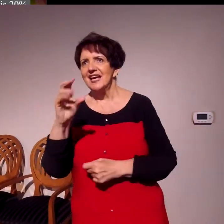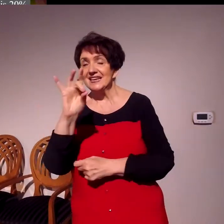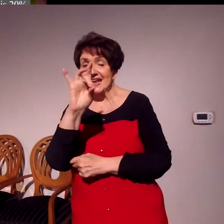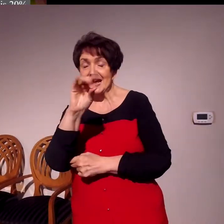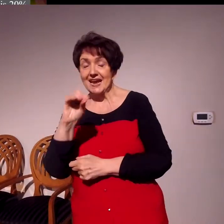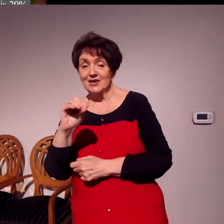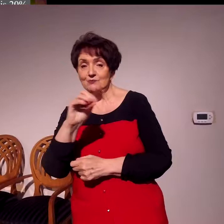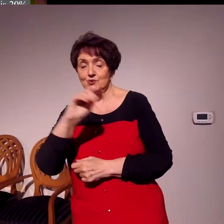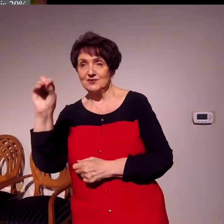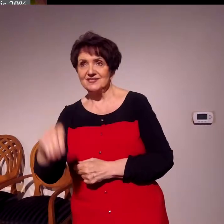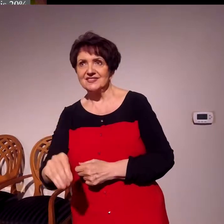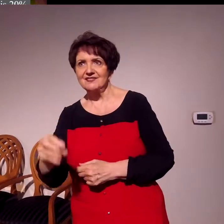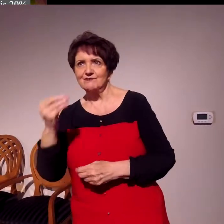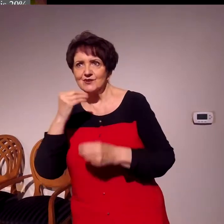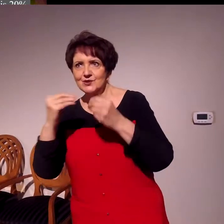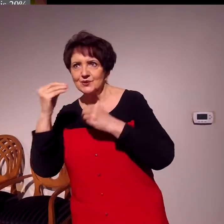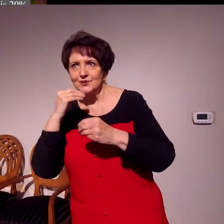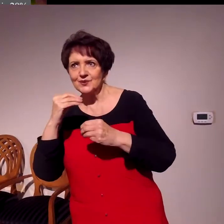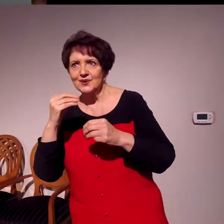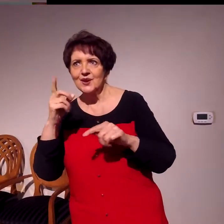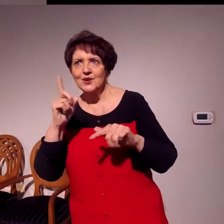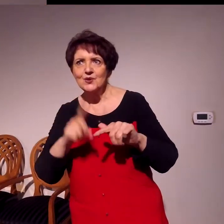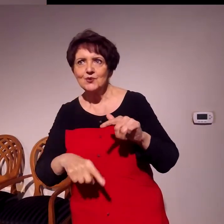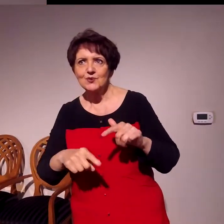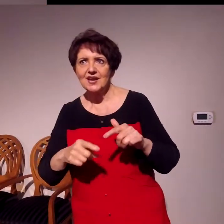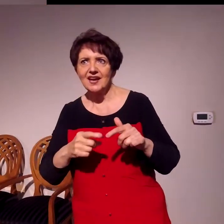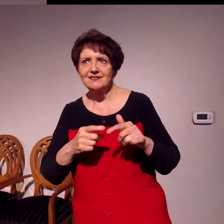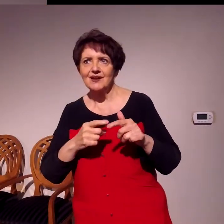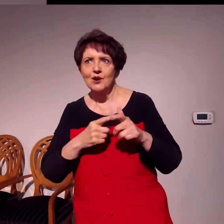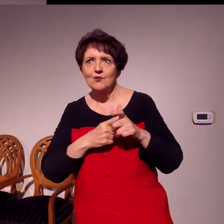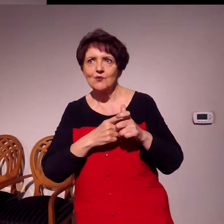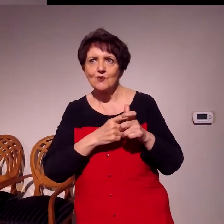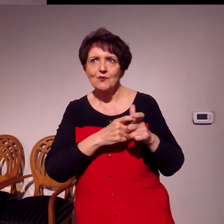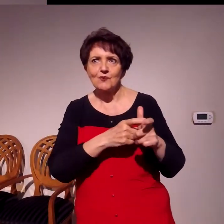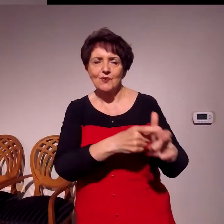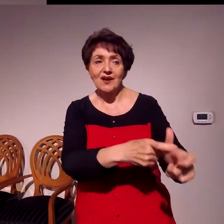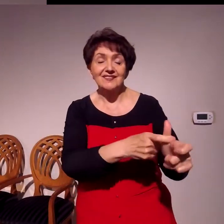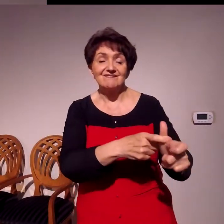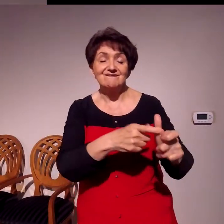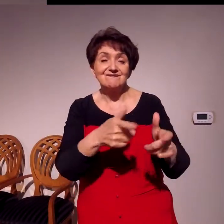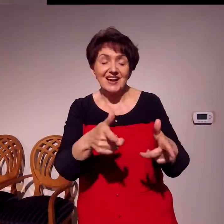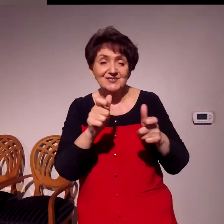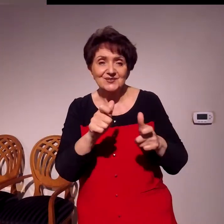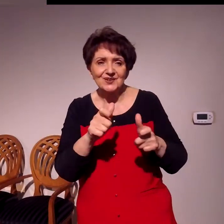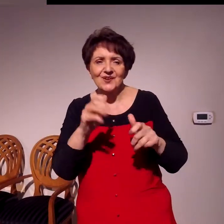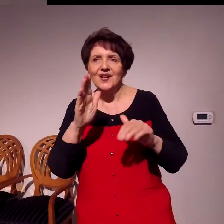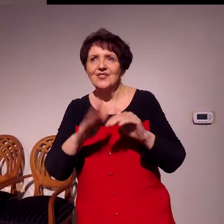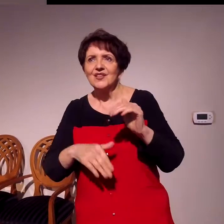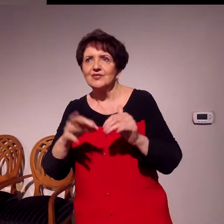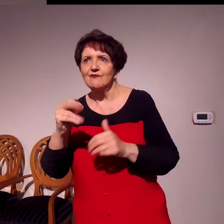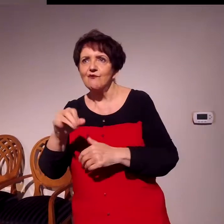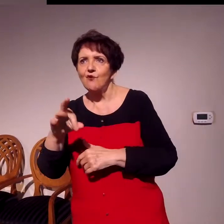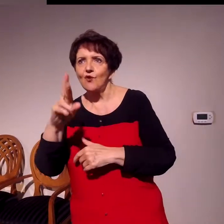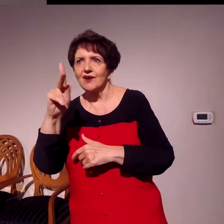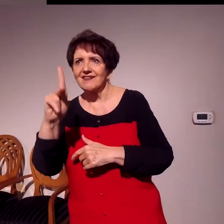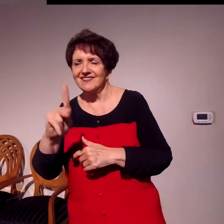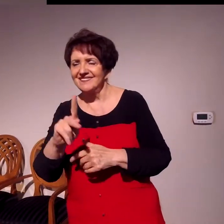Isn't that great? You can't outrun your fork. Oh, it doesn't matter. I'm going to have this dessert. I'm going to have this thing. I'm just going to go run it off in the